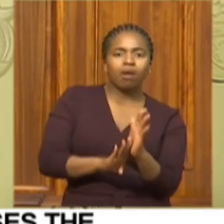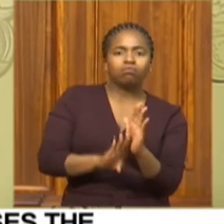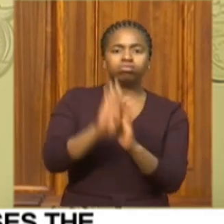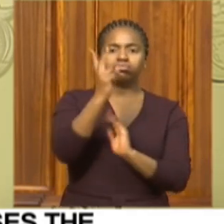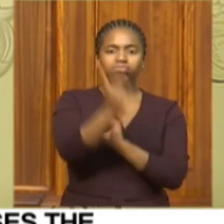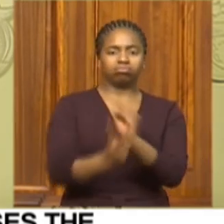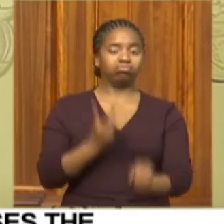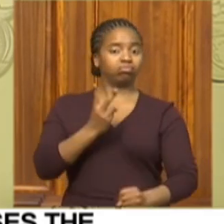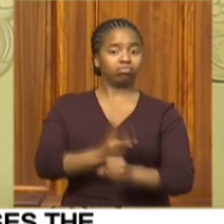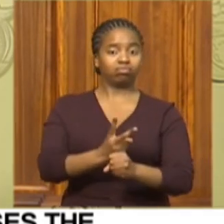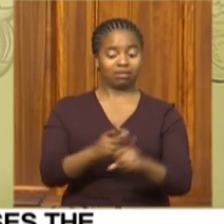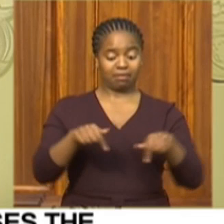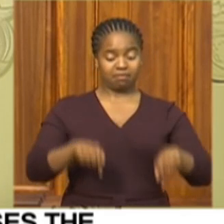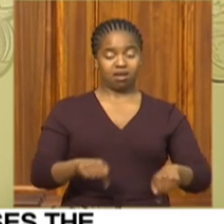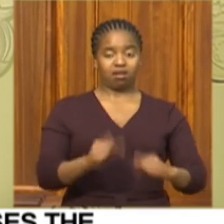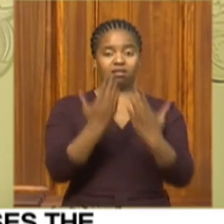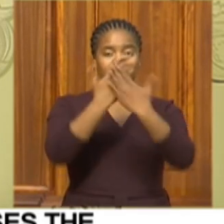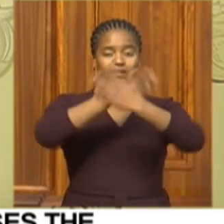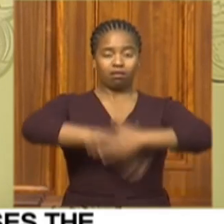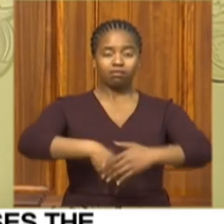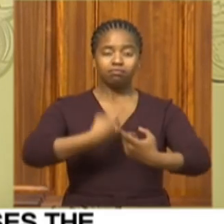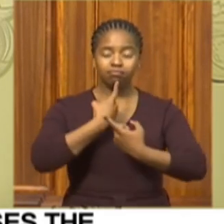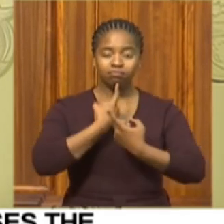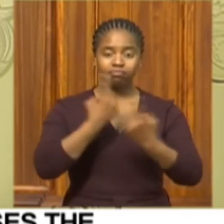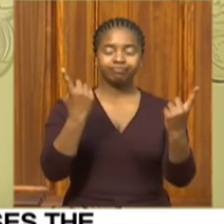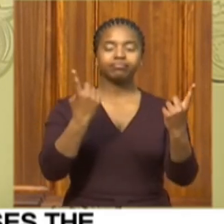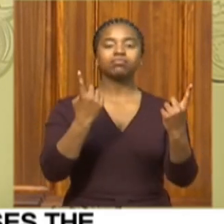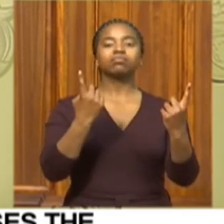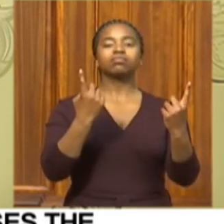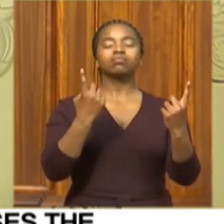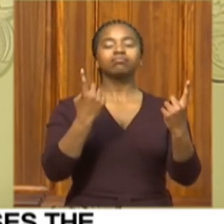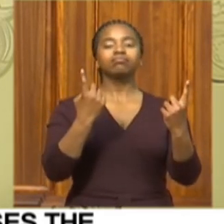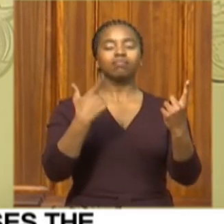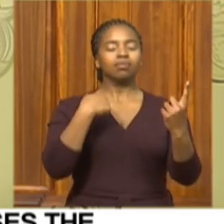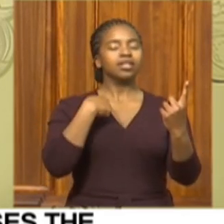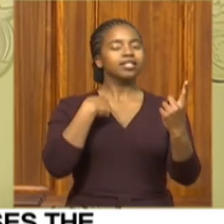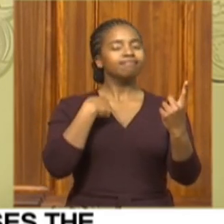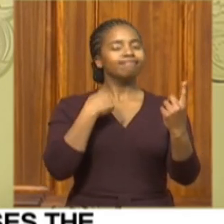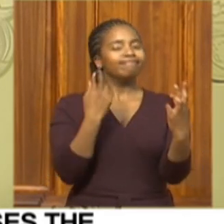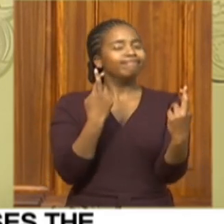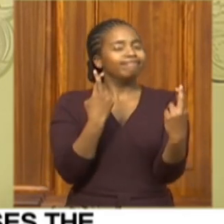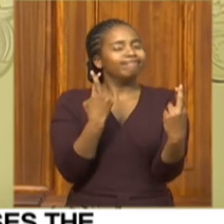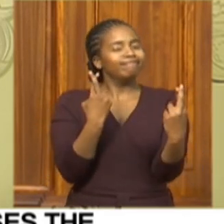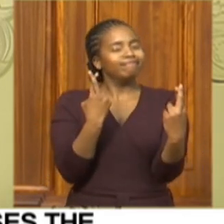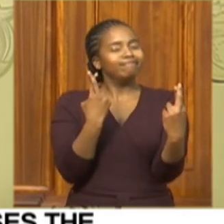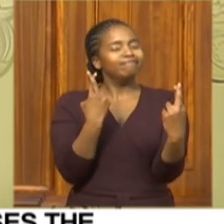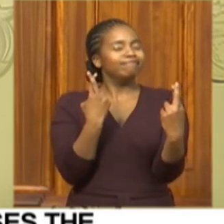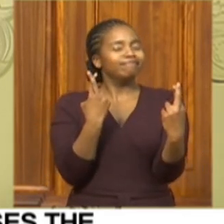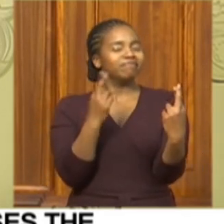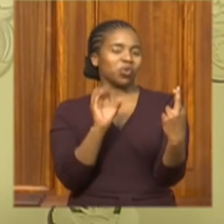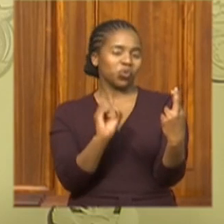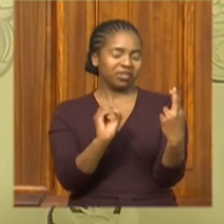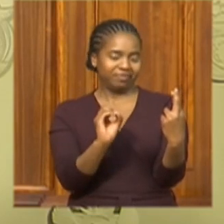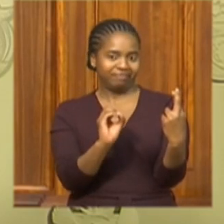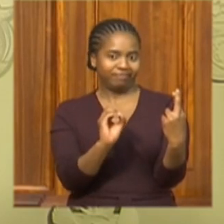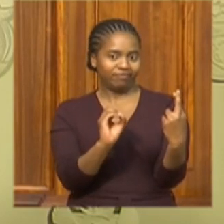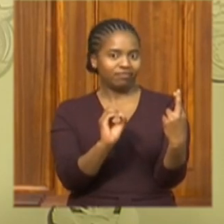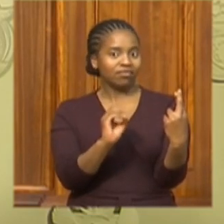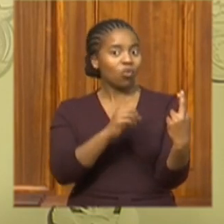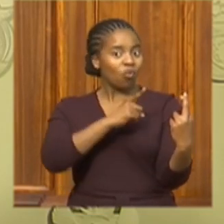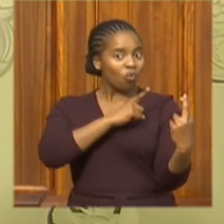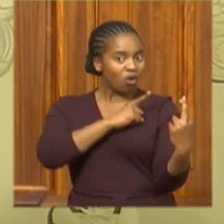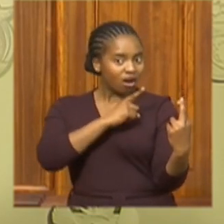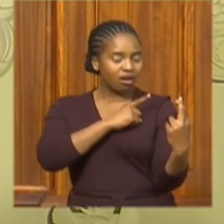I address you this evening amid signs of hope. We are making progress in